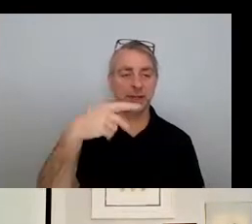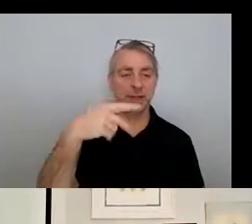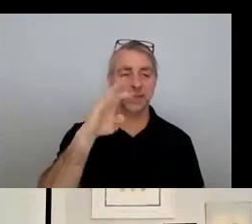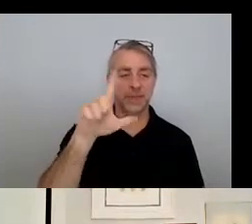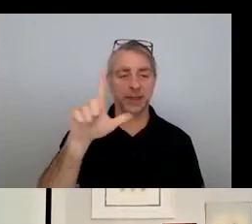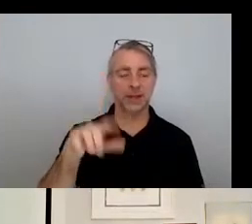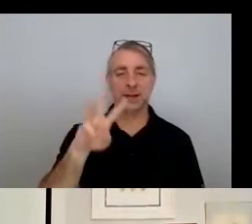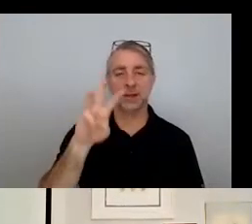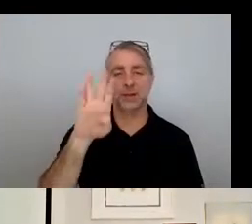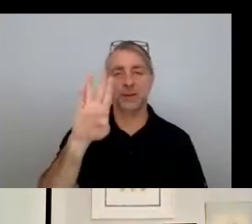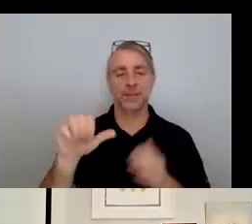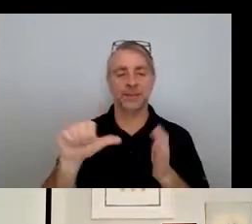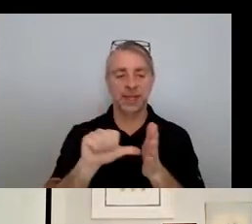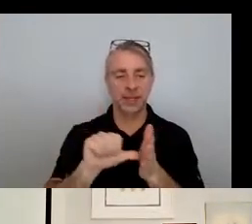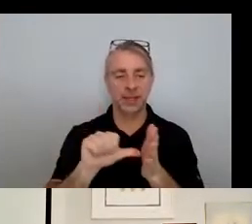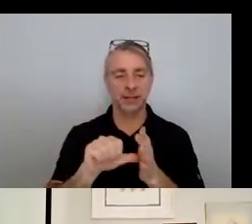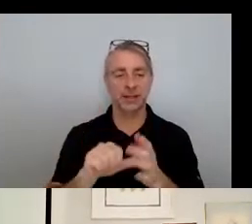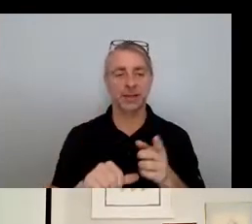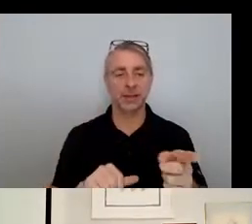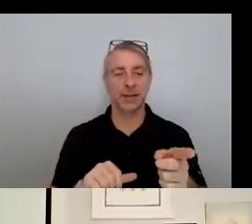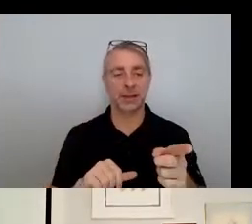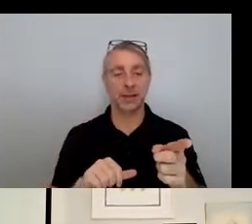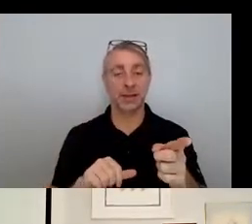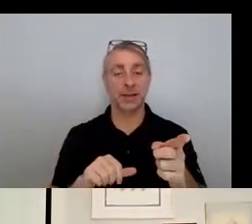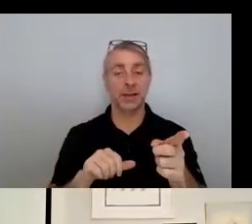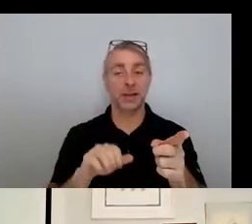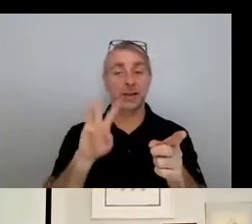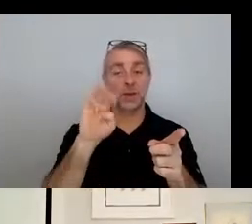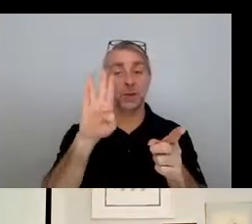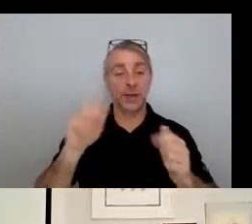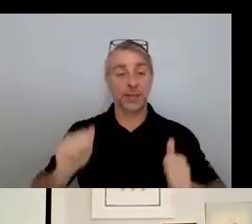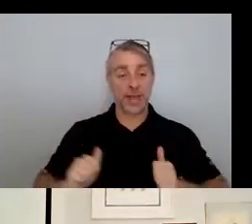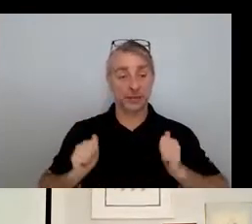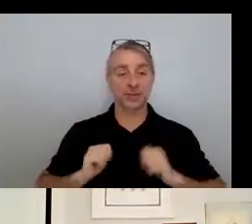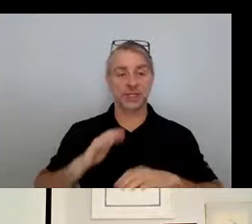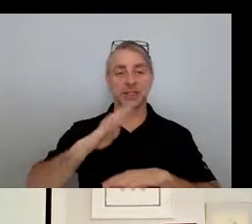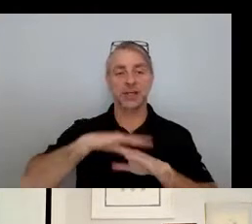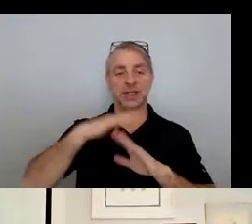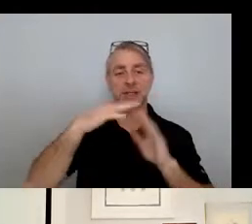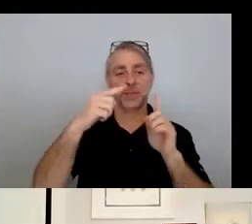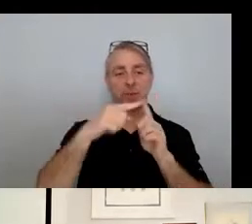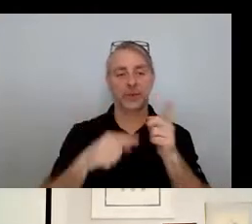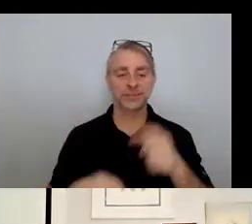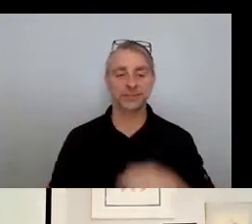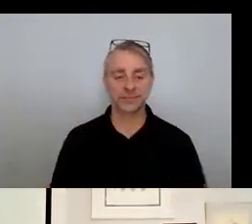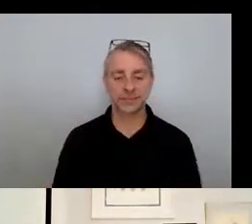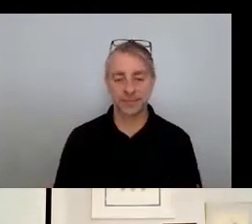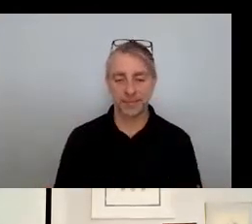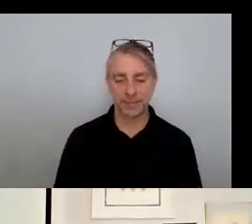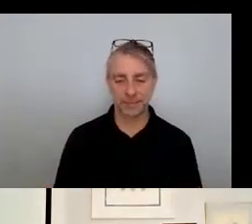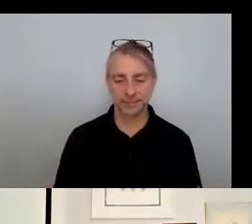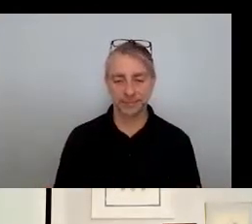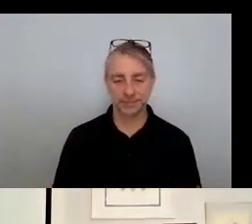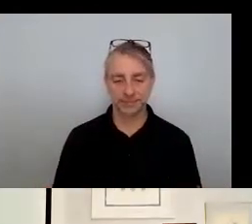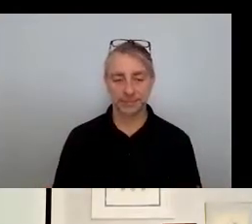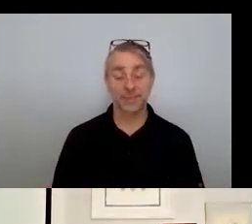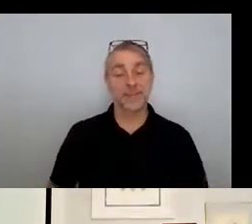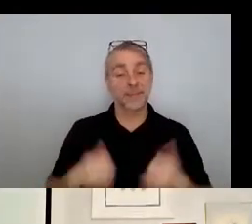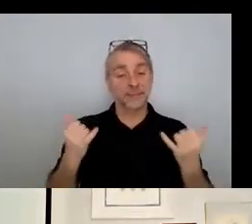gap map is given in the upper corner. Okay, but back to our matter at hand, systematic